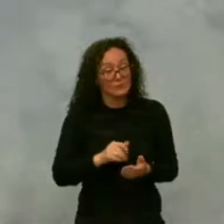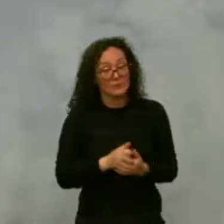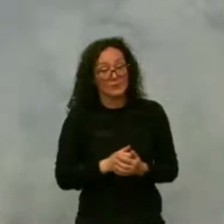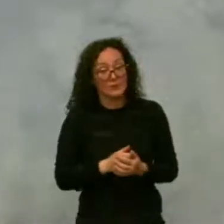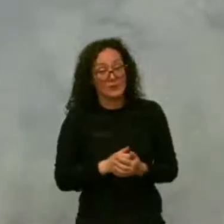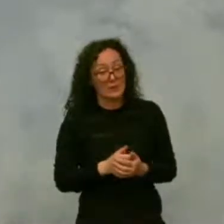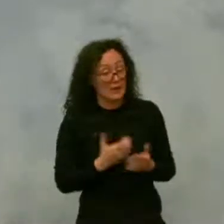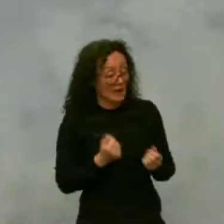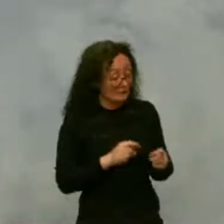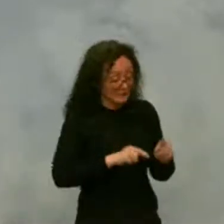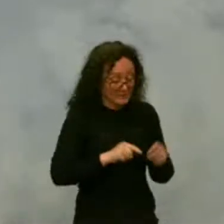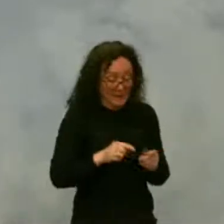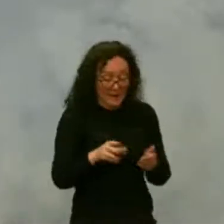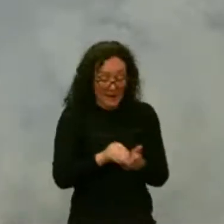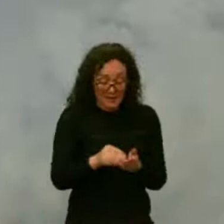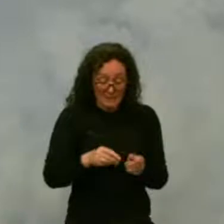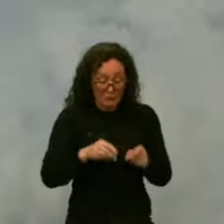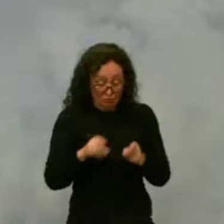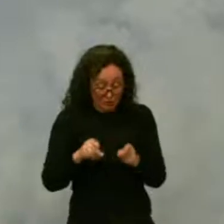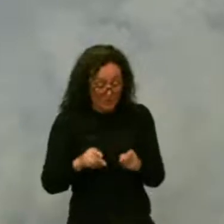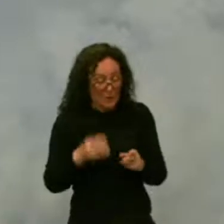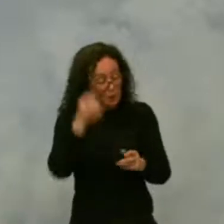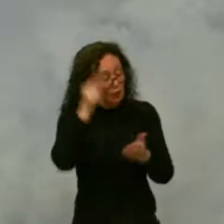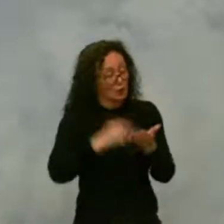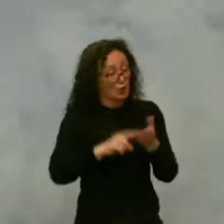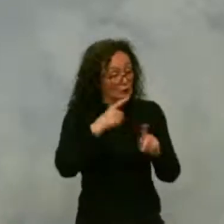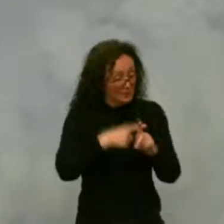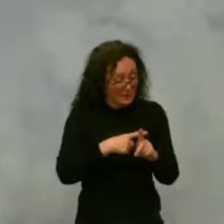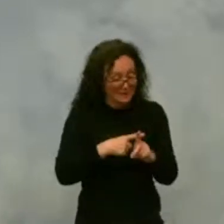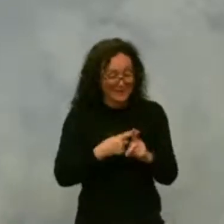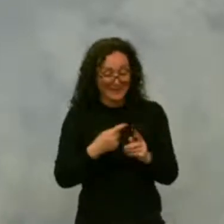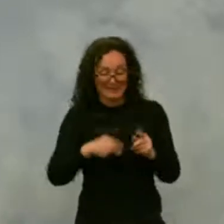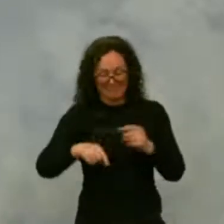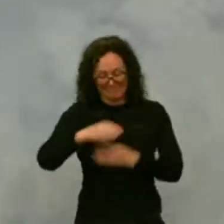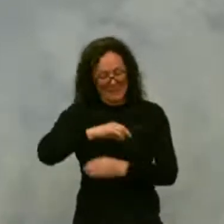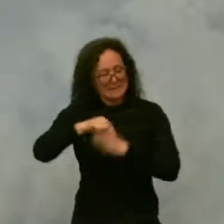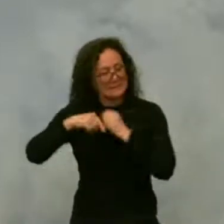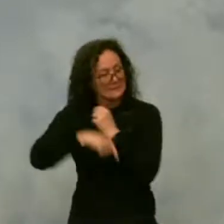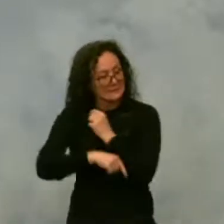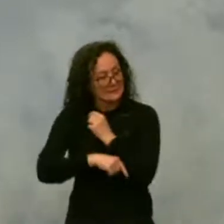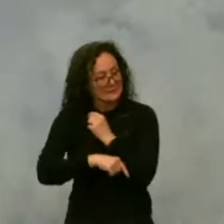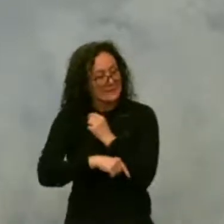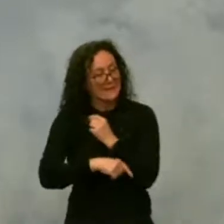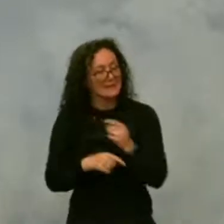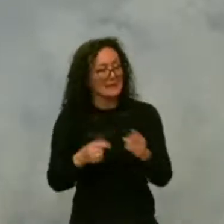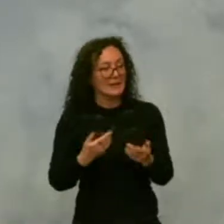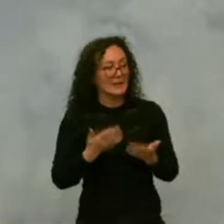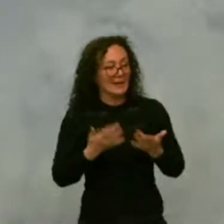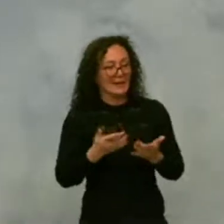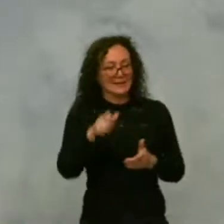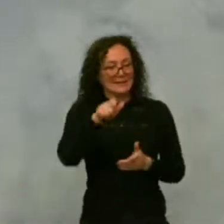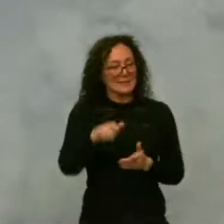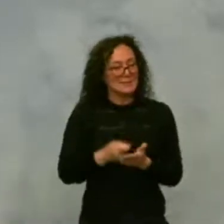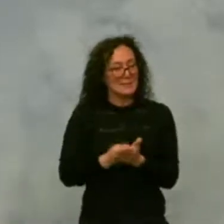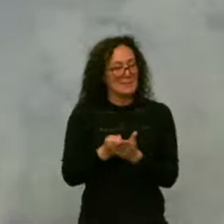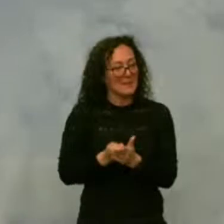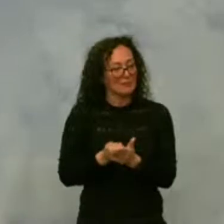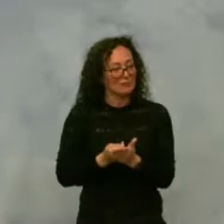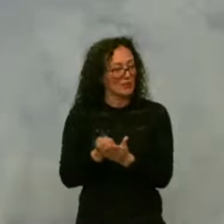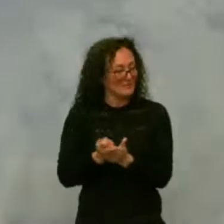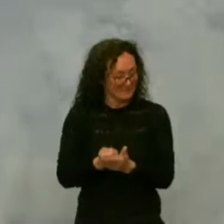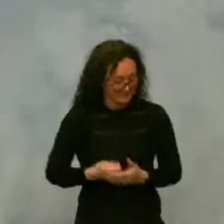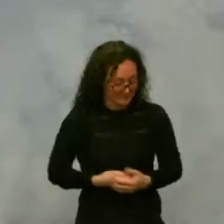income streams, including council tax, sundry debt and former tenant rent arrears. I refer committee back